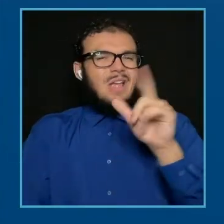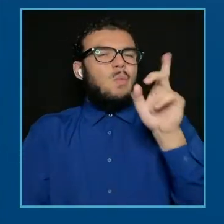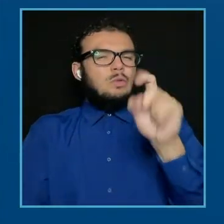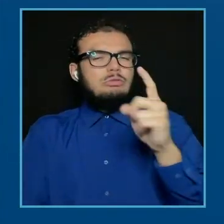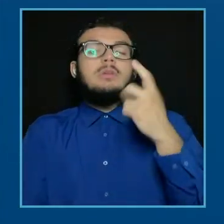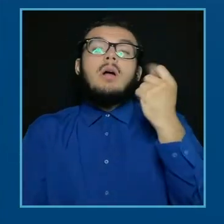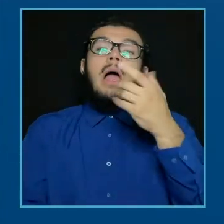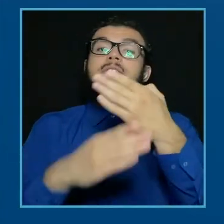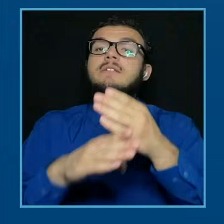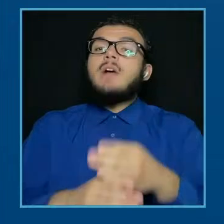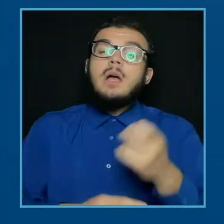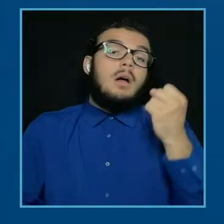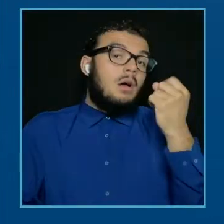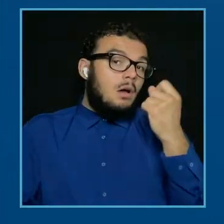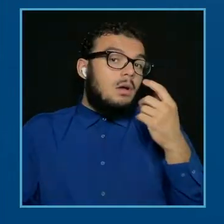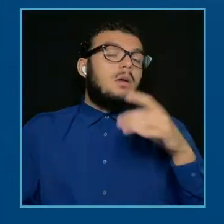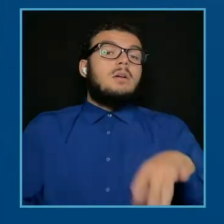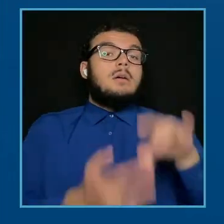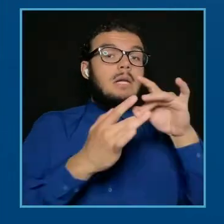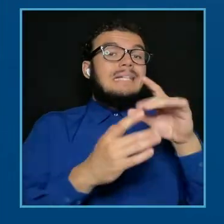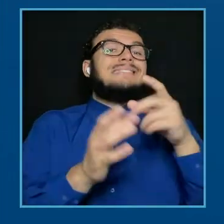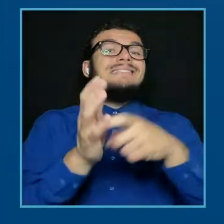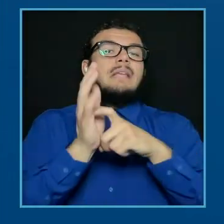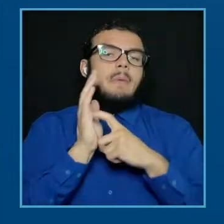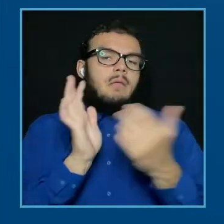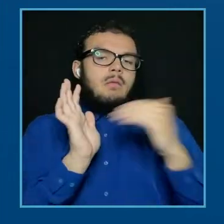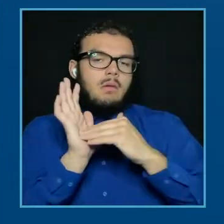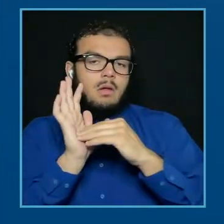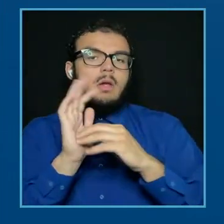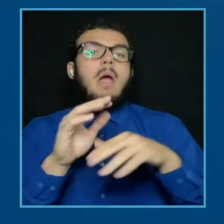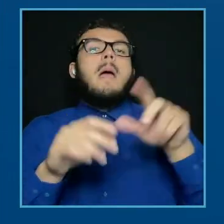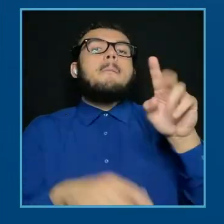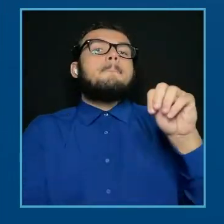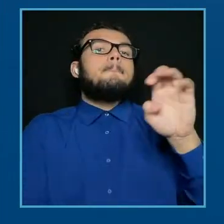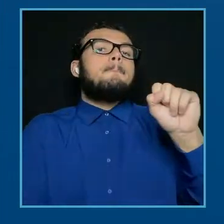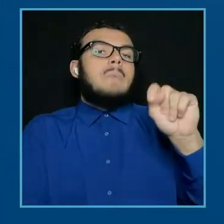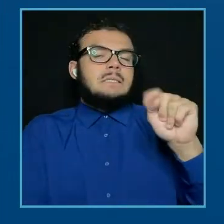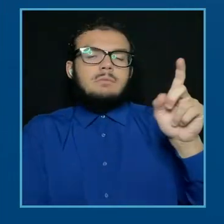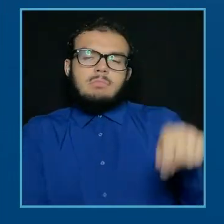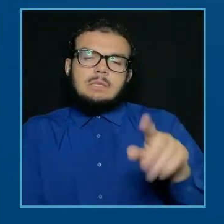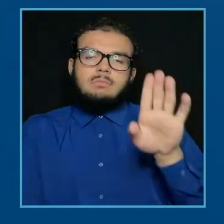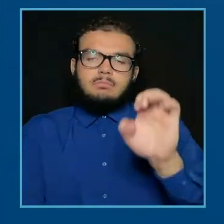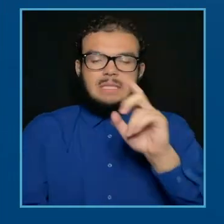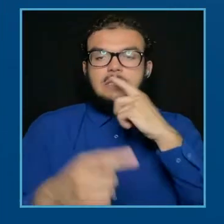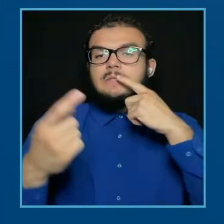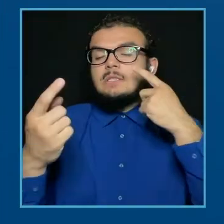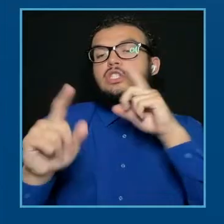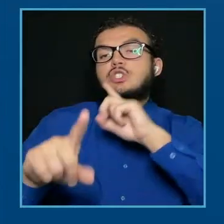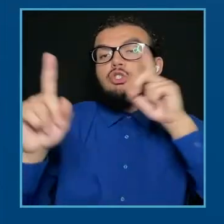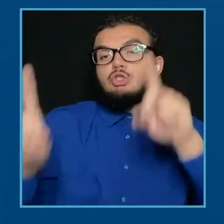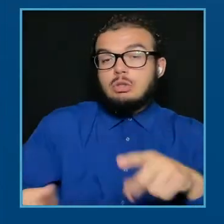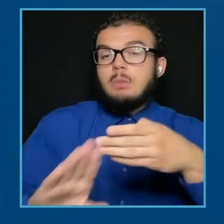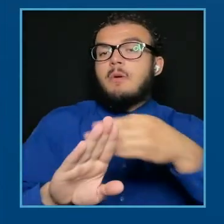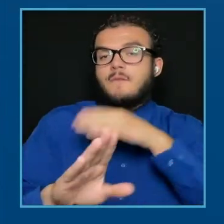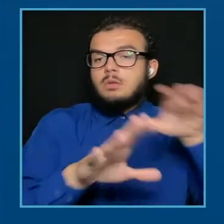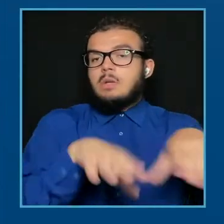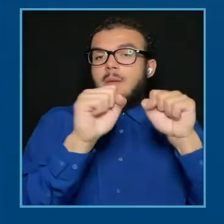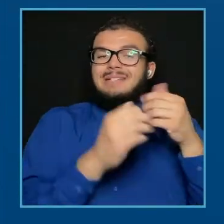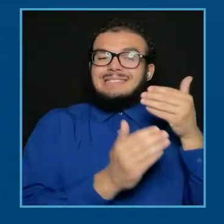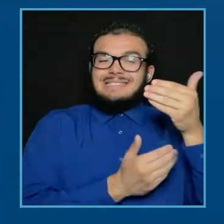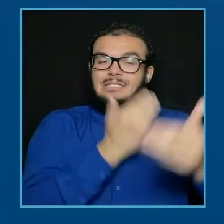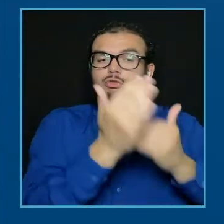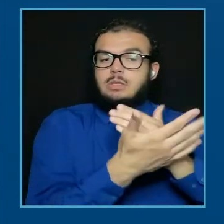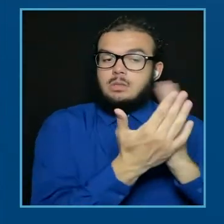divided, but the demand, again quoting, must be asserted before the question on adopting the series has actually been put